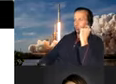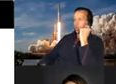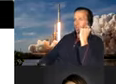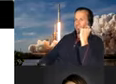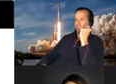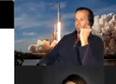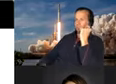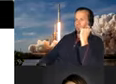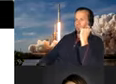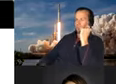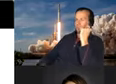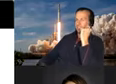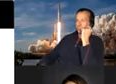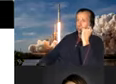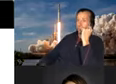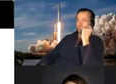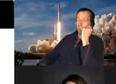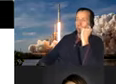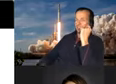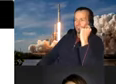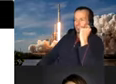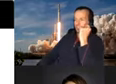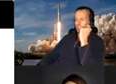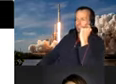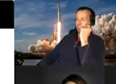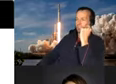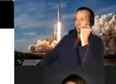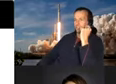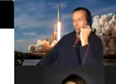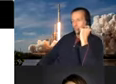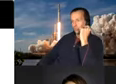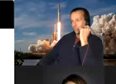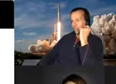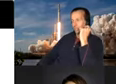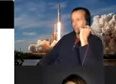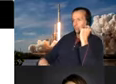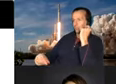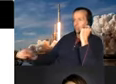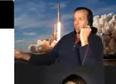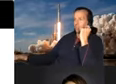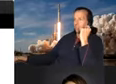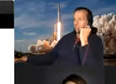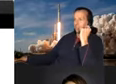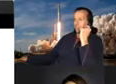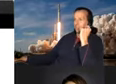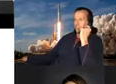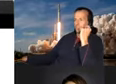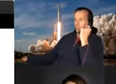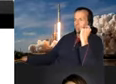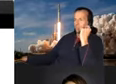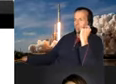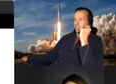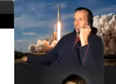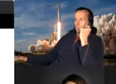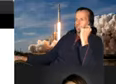you know, how does this influence the recommendations and the decisions that you might make about stopping the